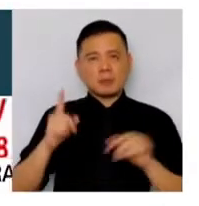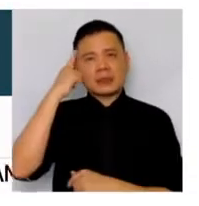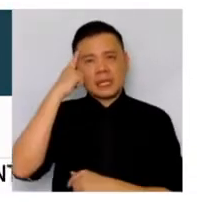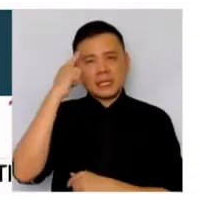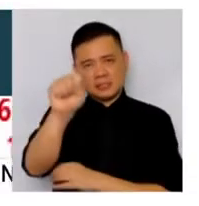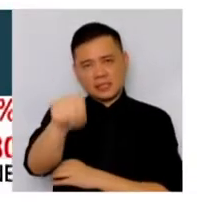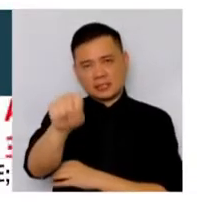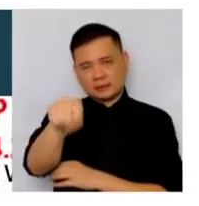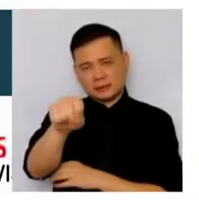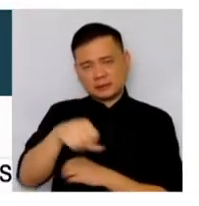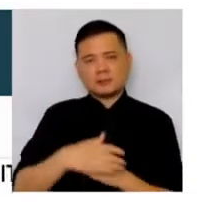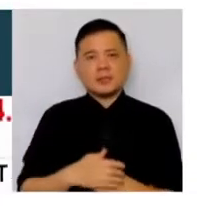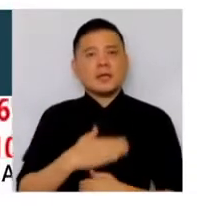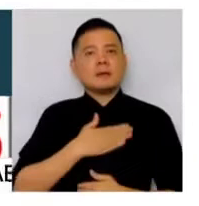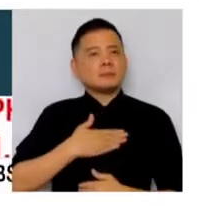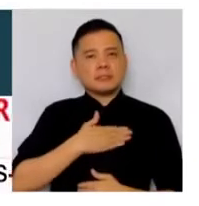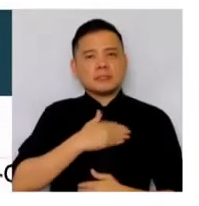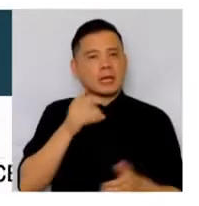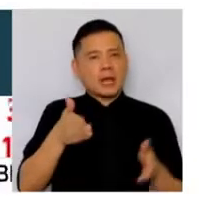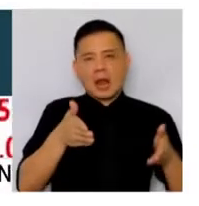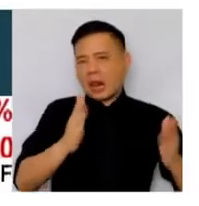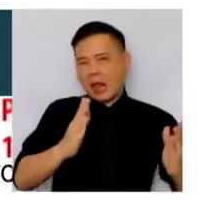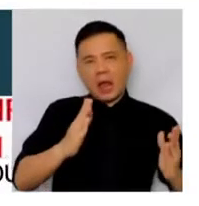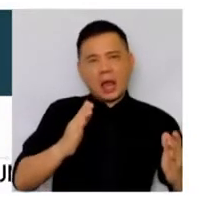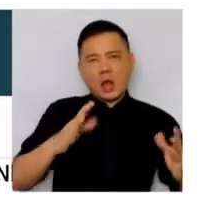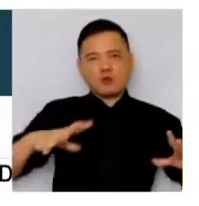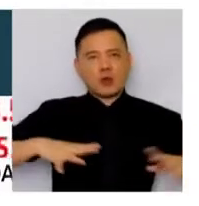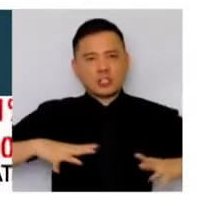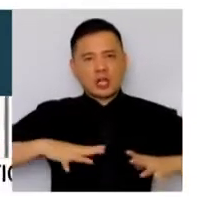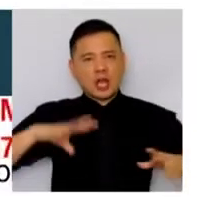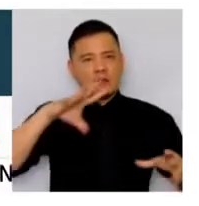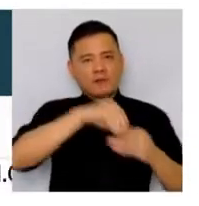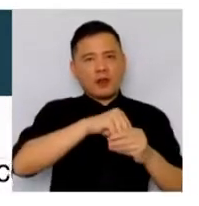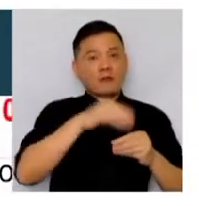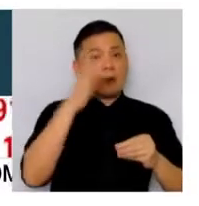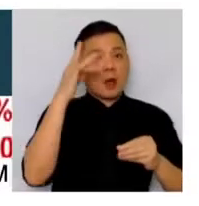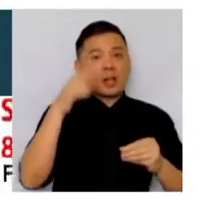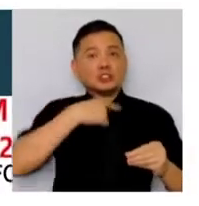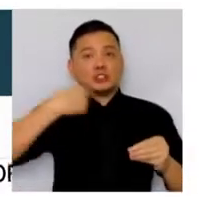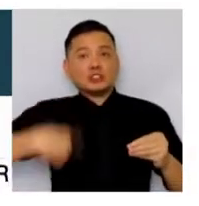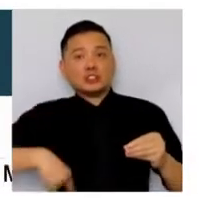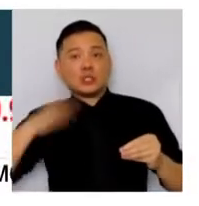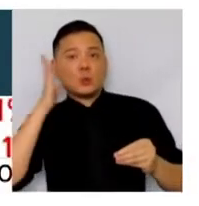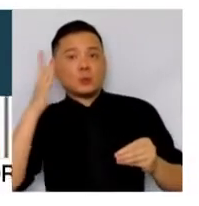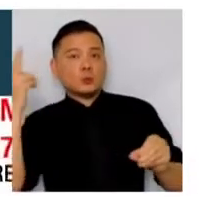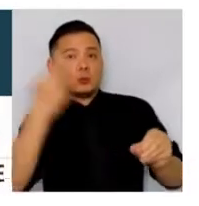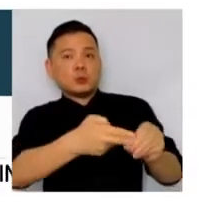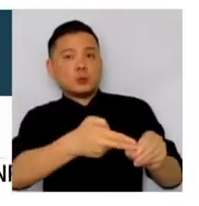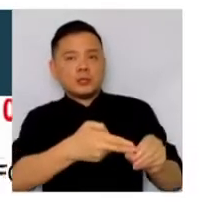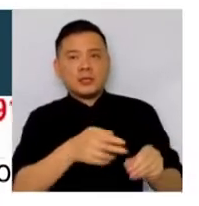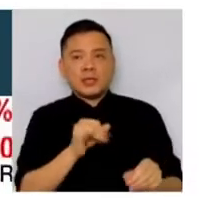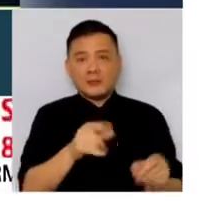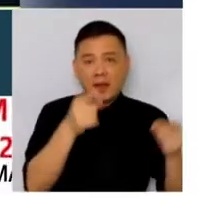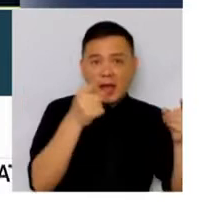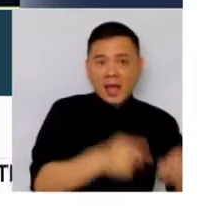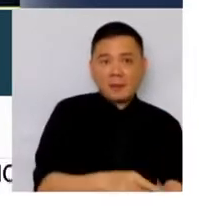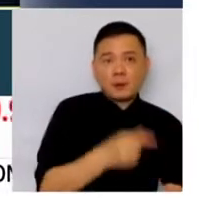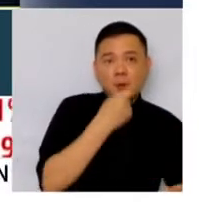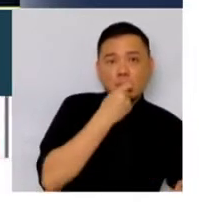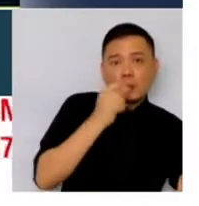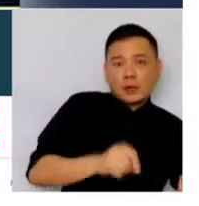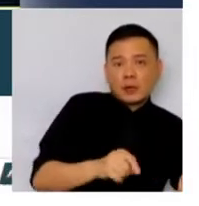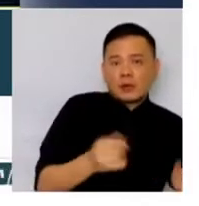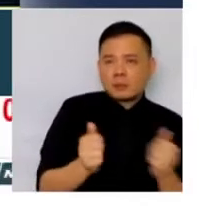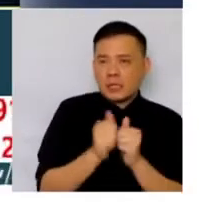that, don't allow Putin to do this because it will embolden China, that if it can be done in Ukraine, it can be done in the